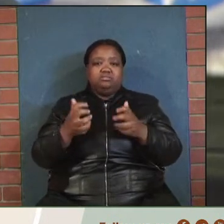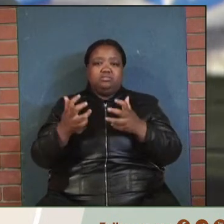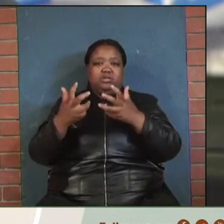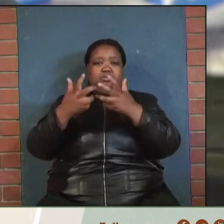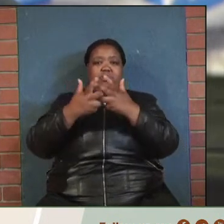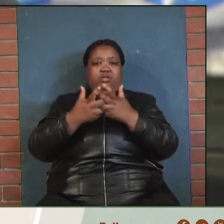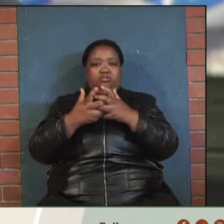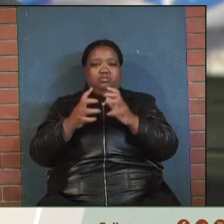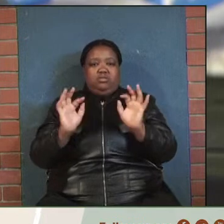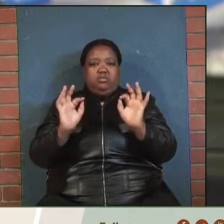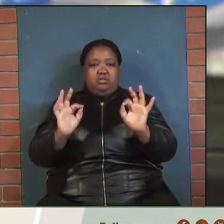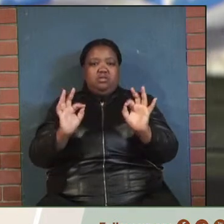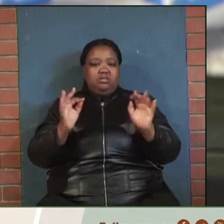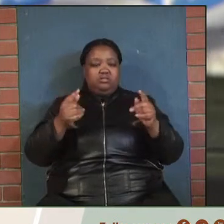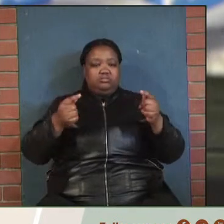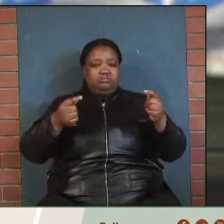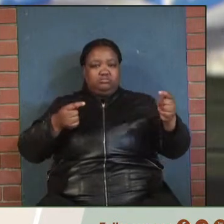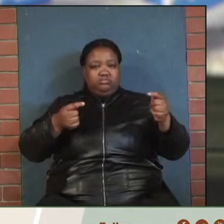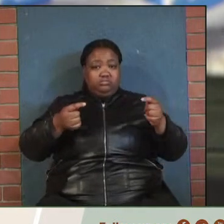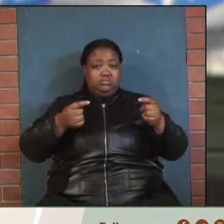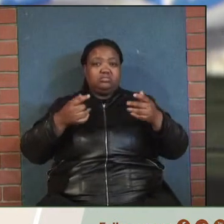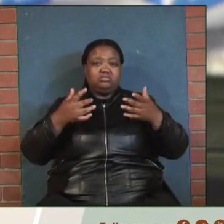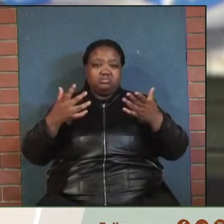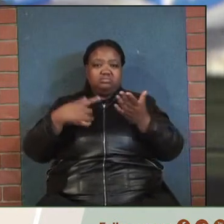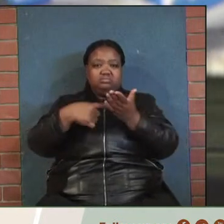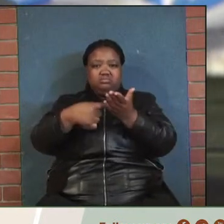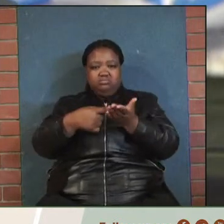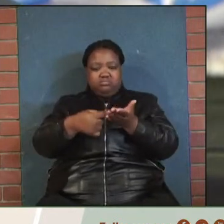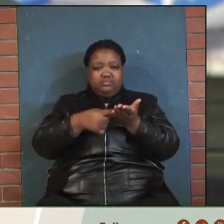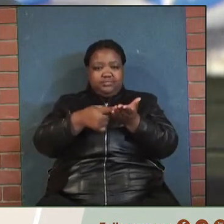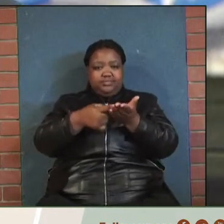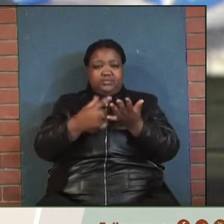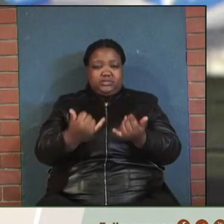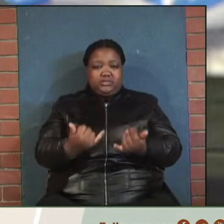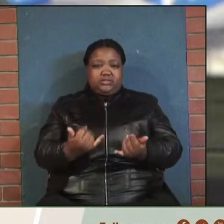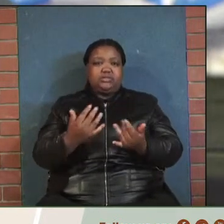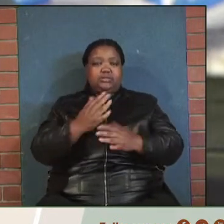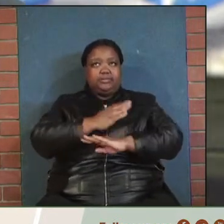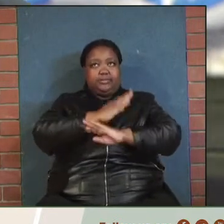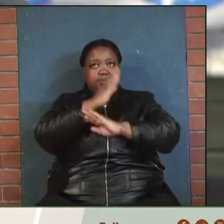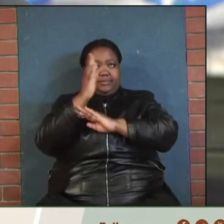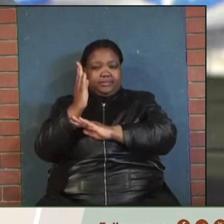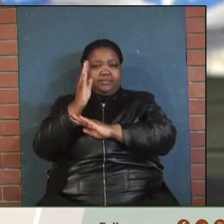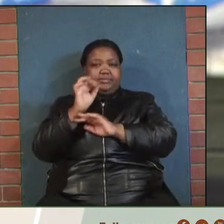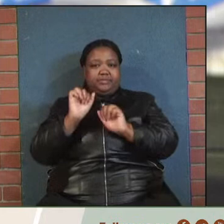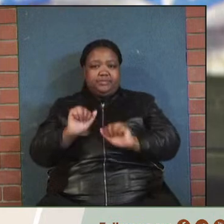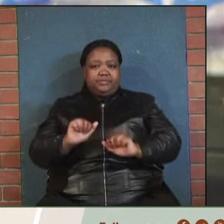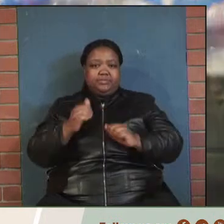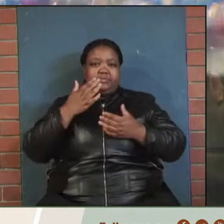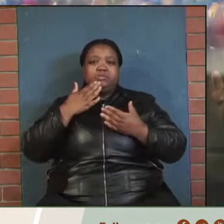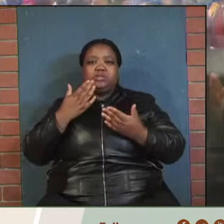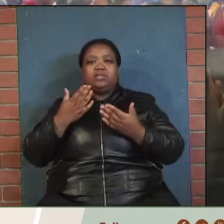and govern all engagements of today. Let me thank you.